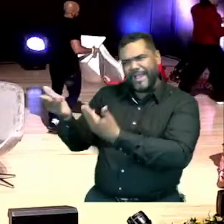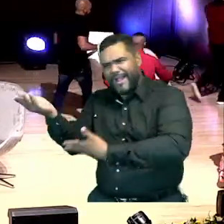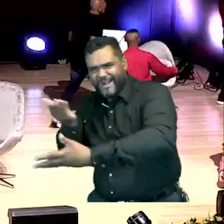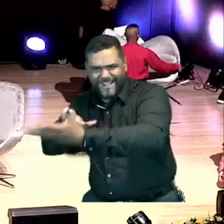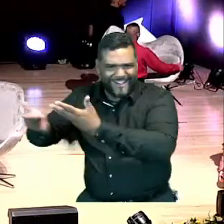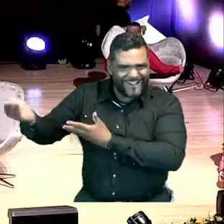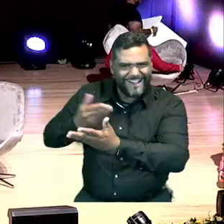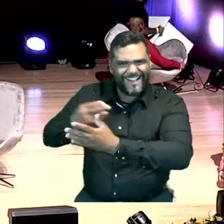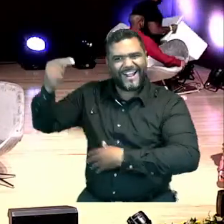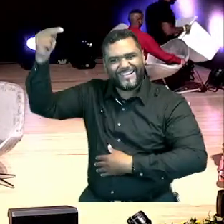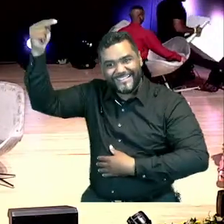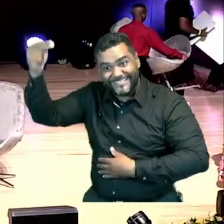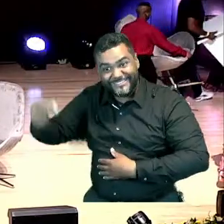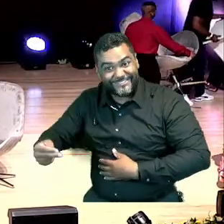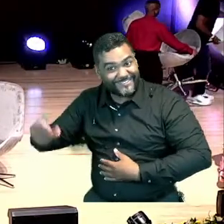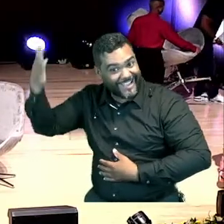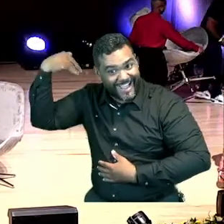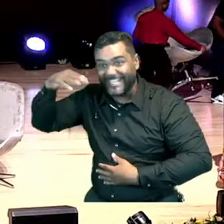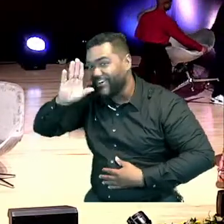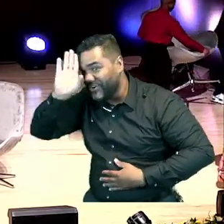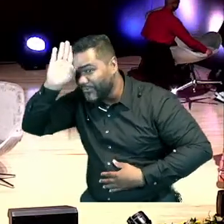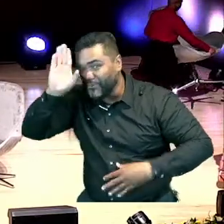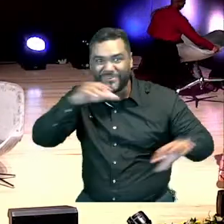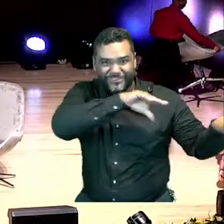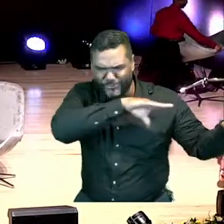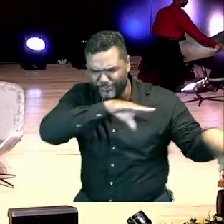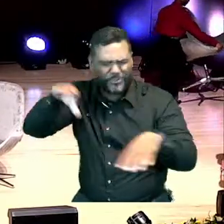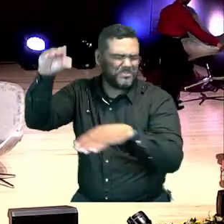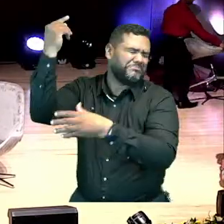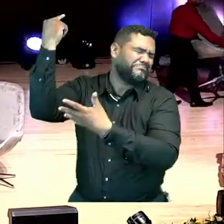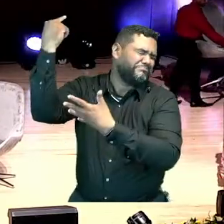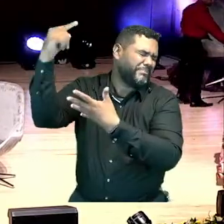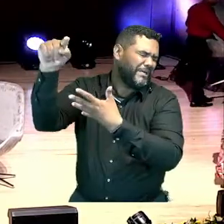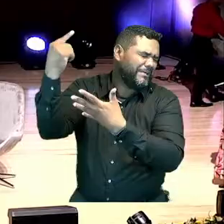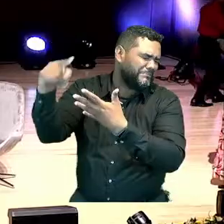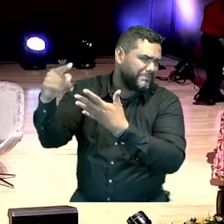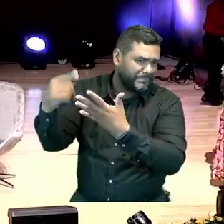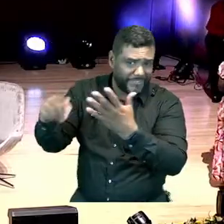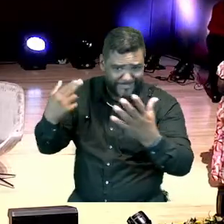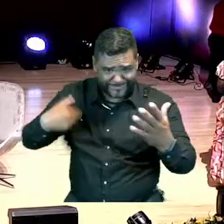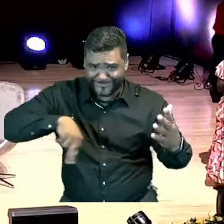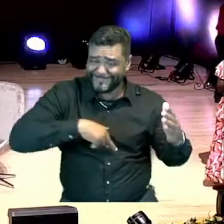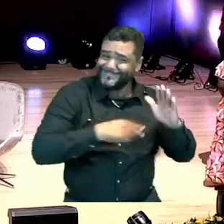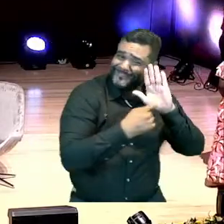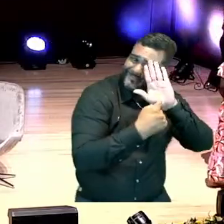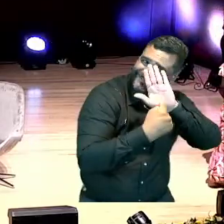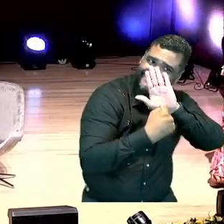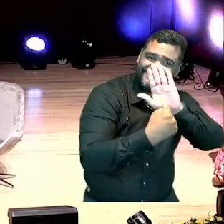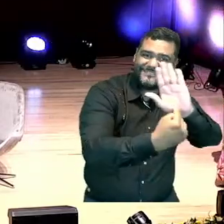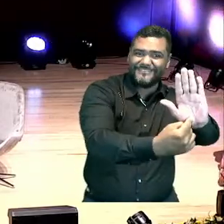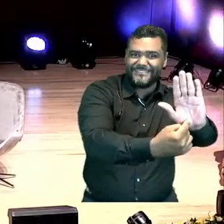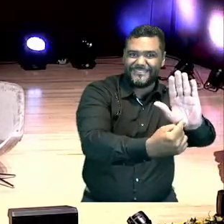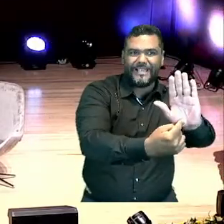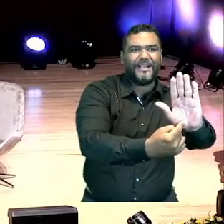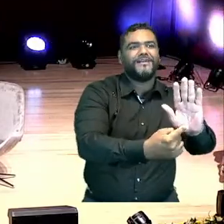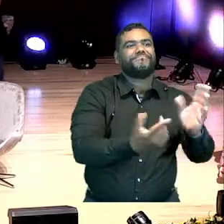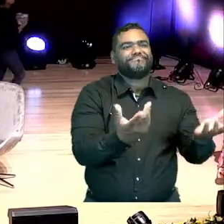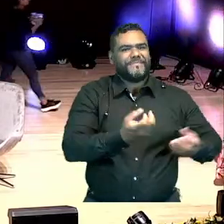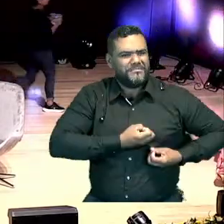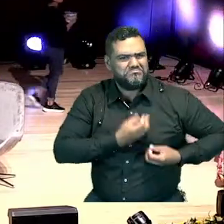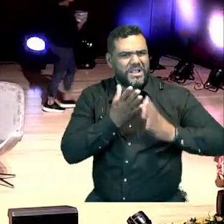conversation, and making these stories cross-cutting, those that we live every day in our daily lives and that we are able to